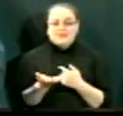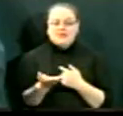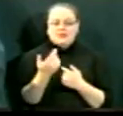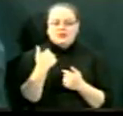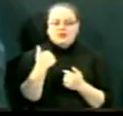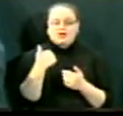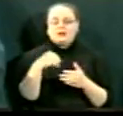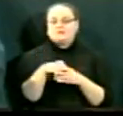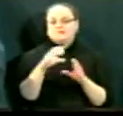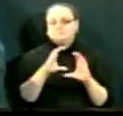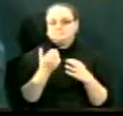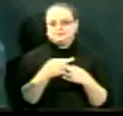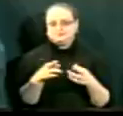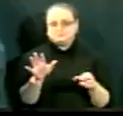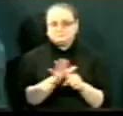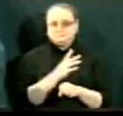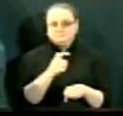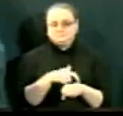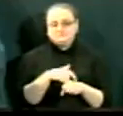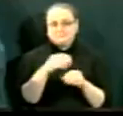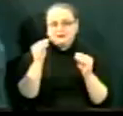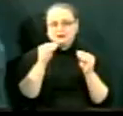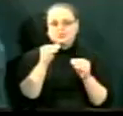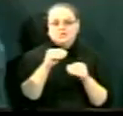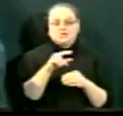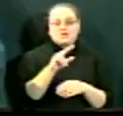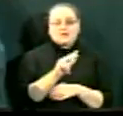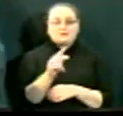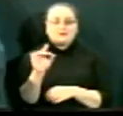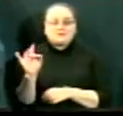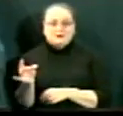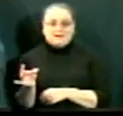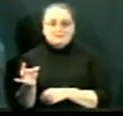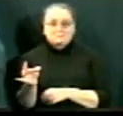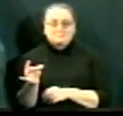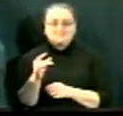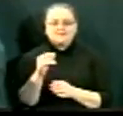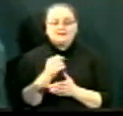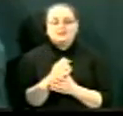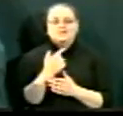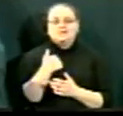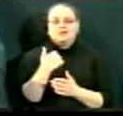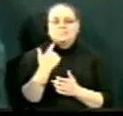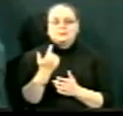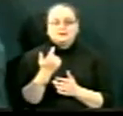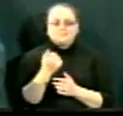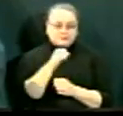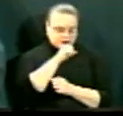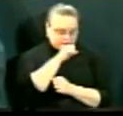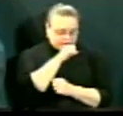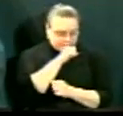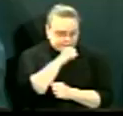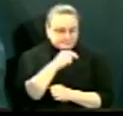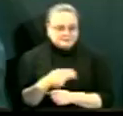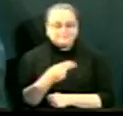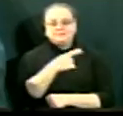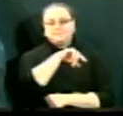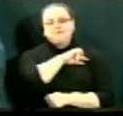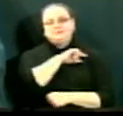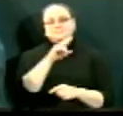in the classroom the entire time. I've taught grades 3 through 8. I have been highly qualified in multiple